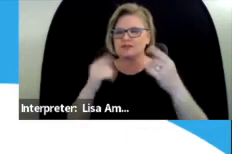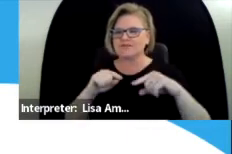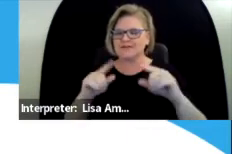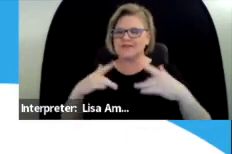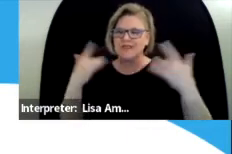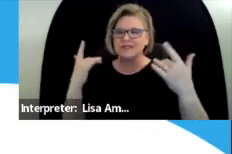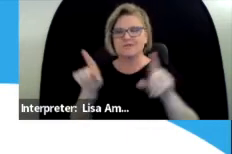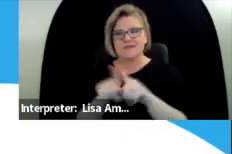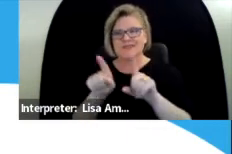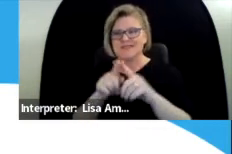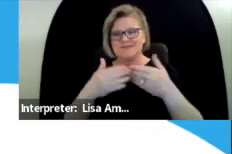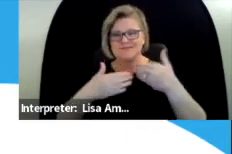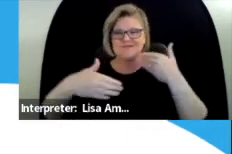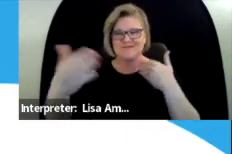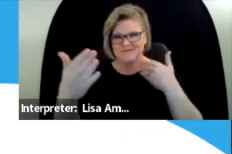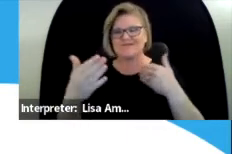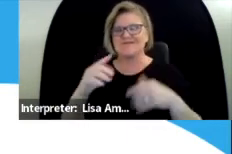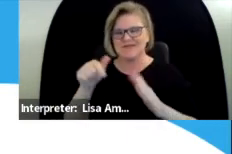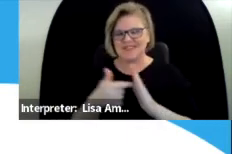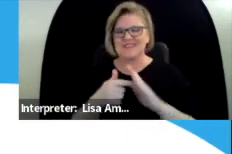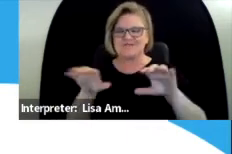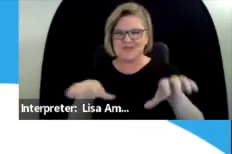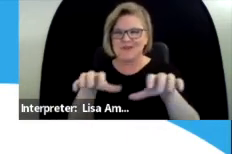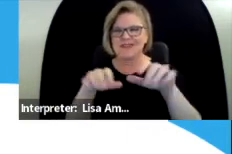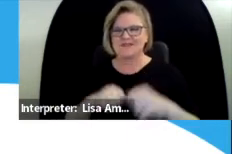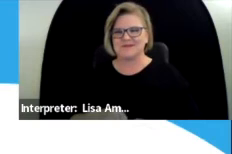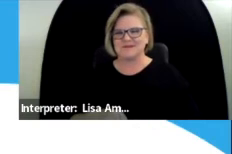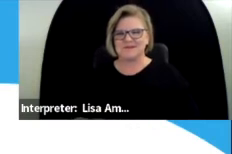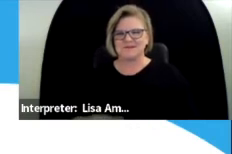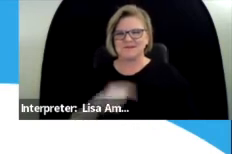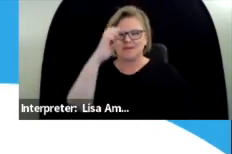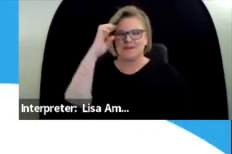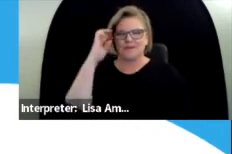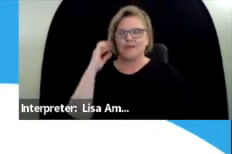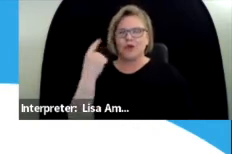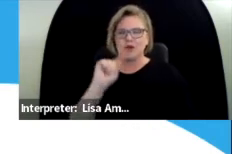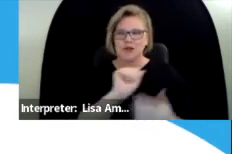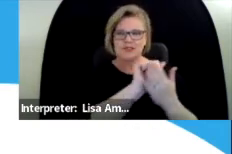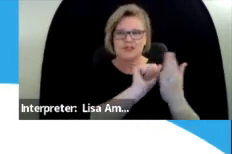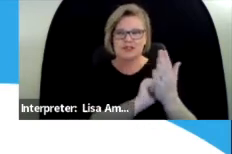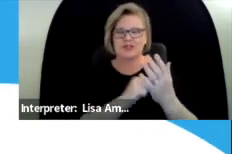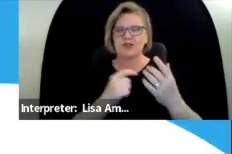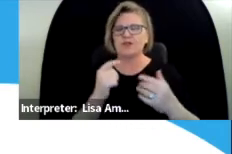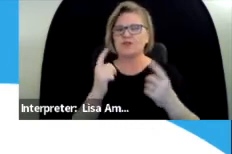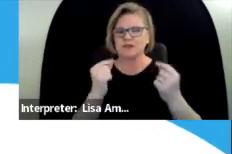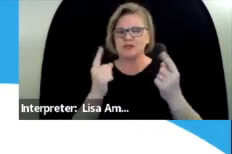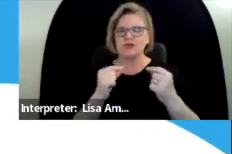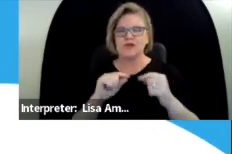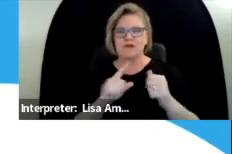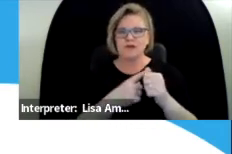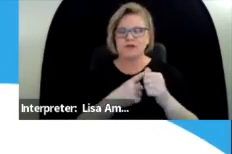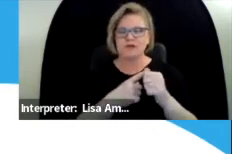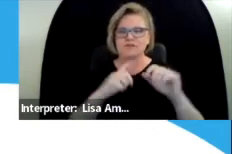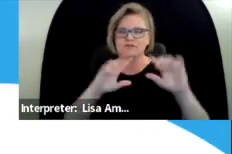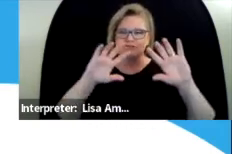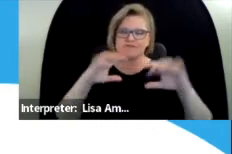all future webinars in the UNSHAME Kentucky campaign. For our agenda, we'll be moving straight into a quick overview